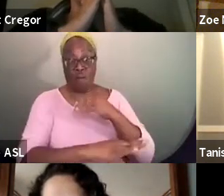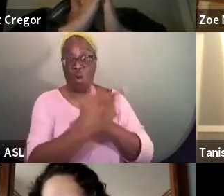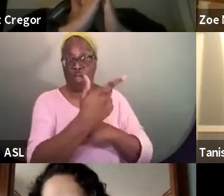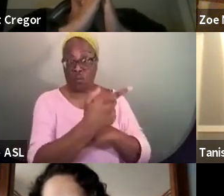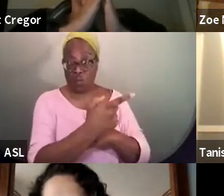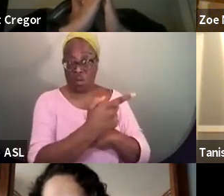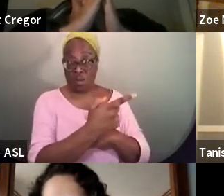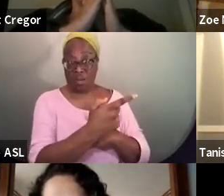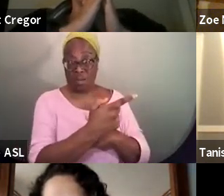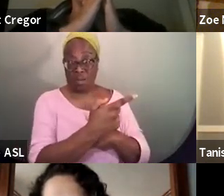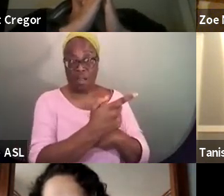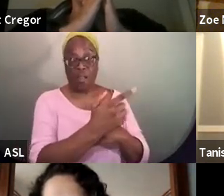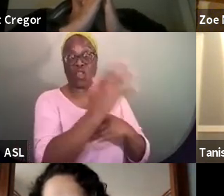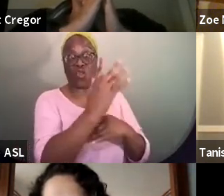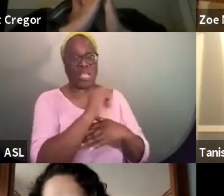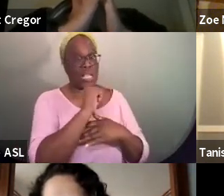than the forest.